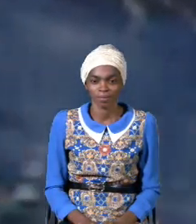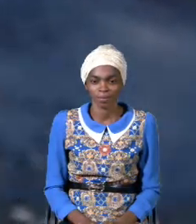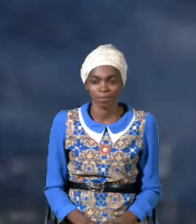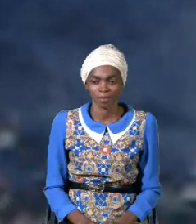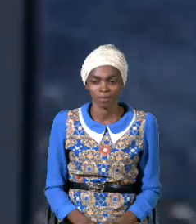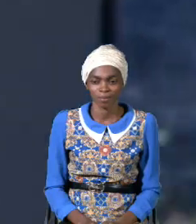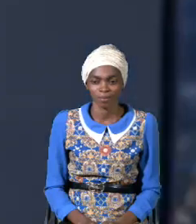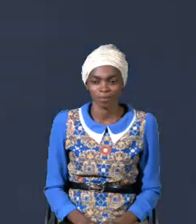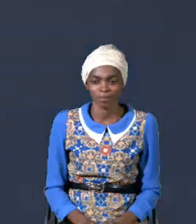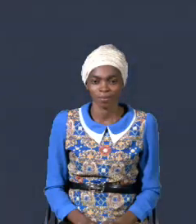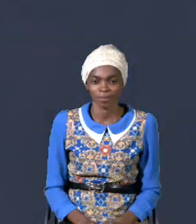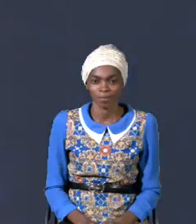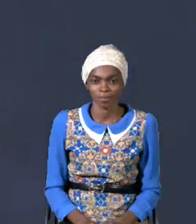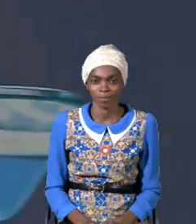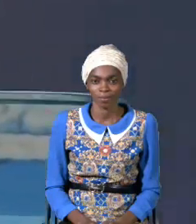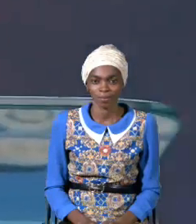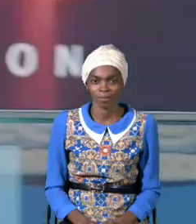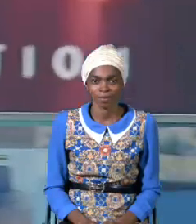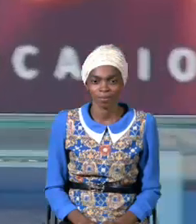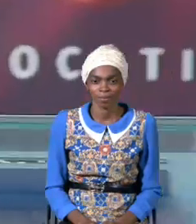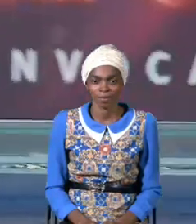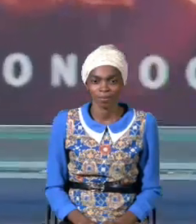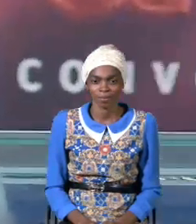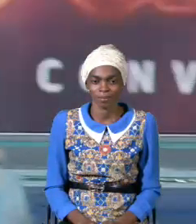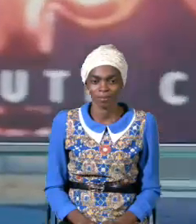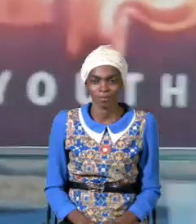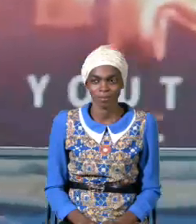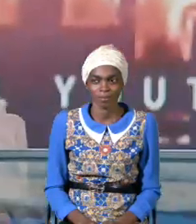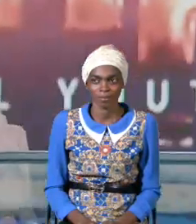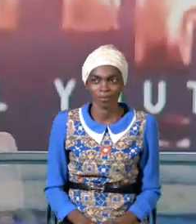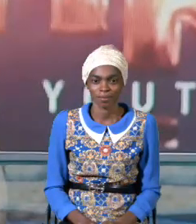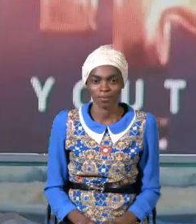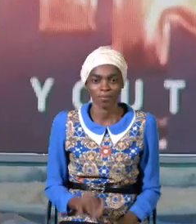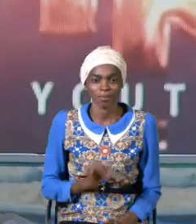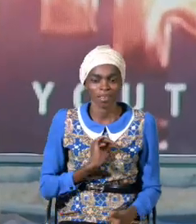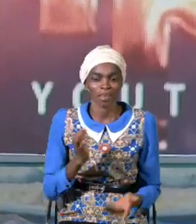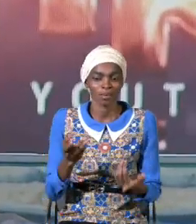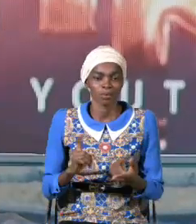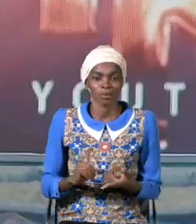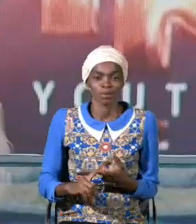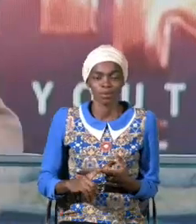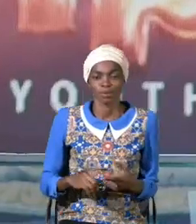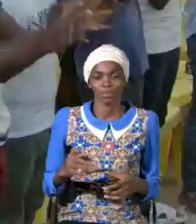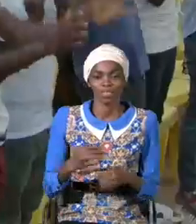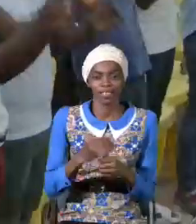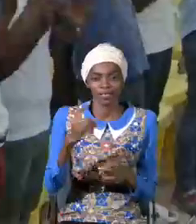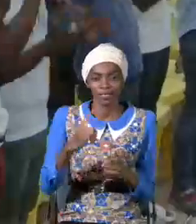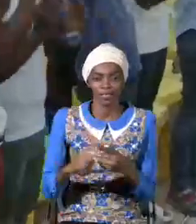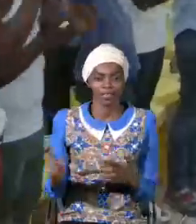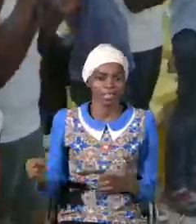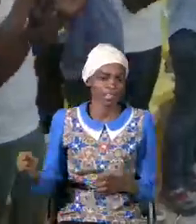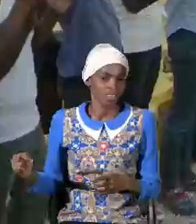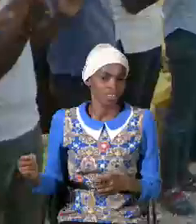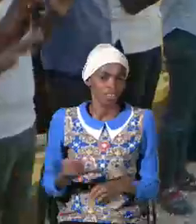And I want to take you to the mountain top of mastery tonight in Jesus'